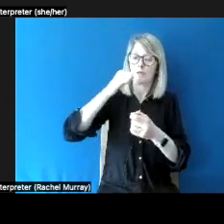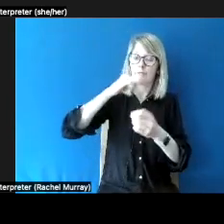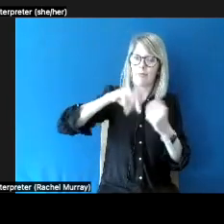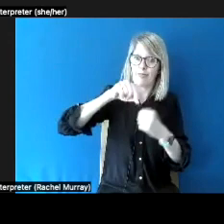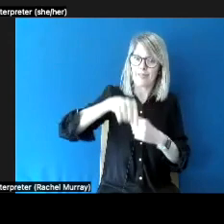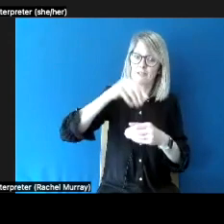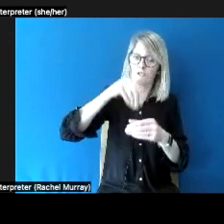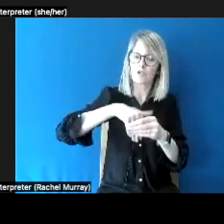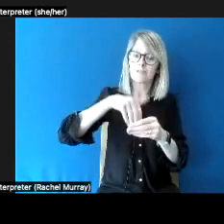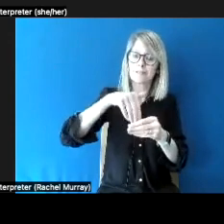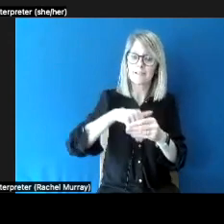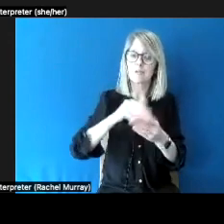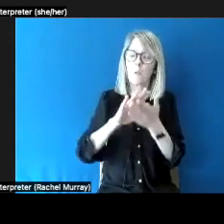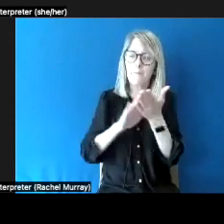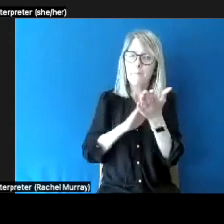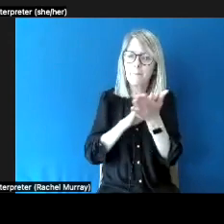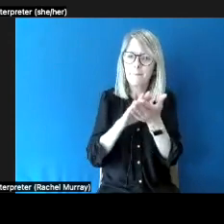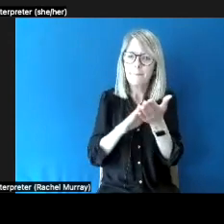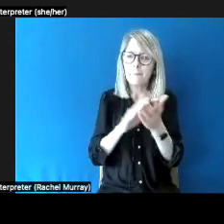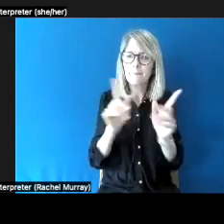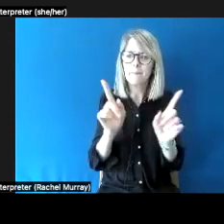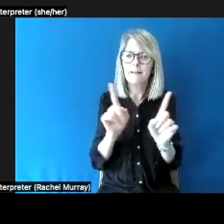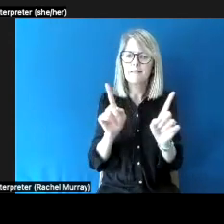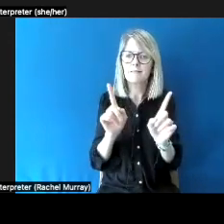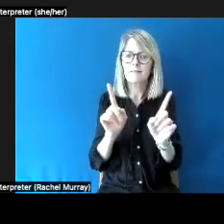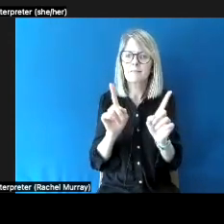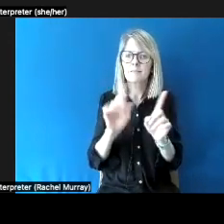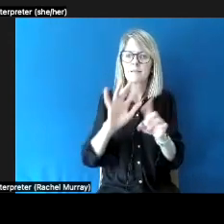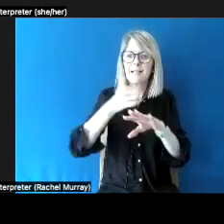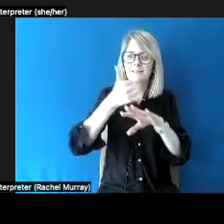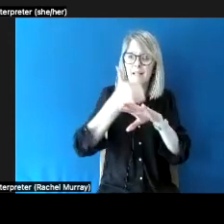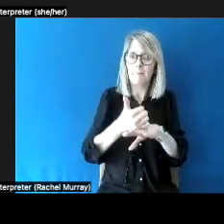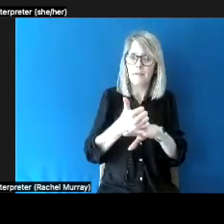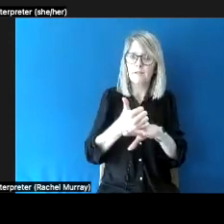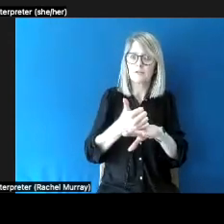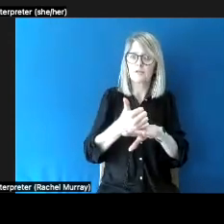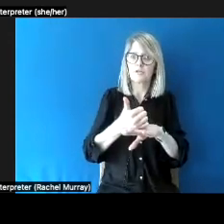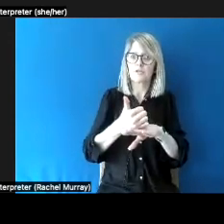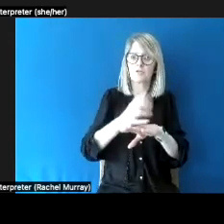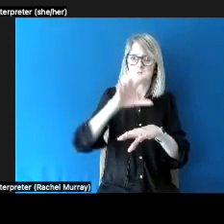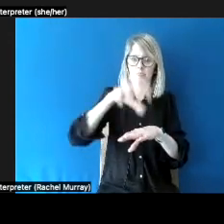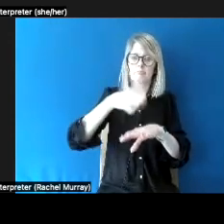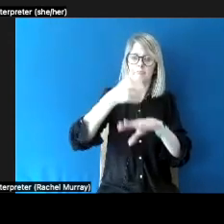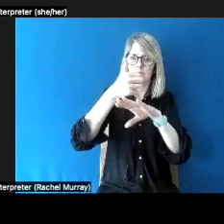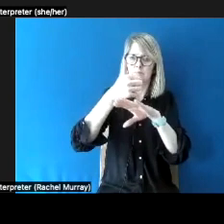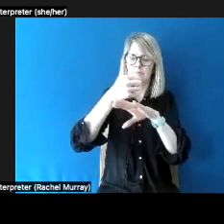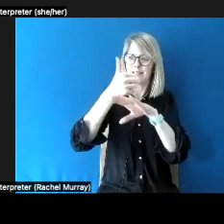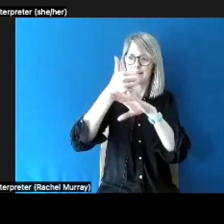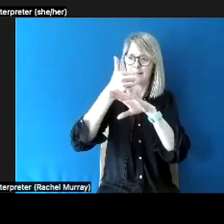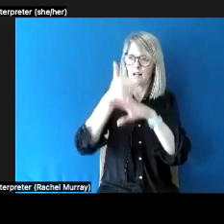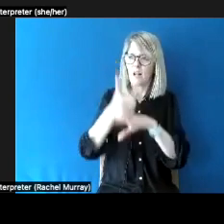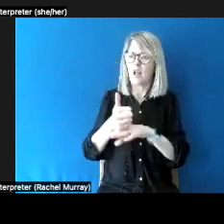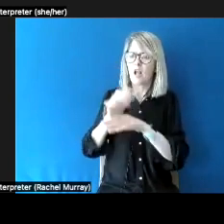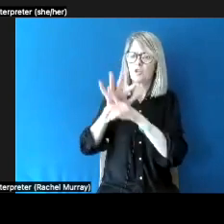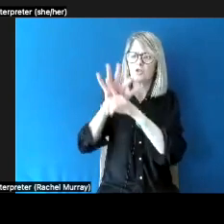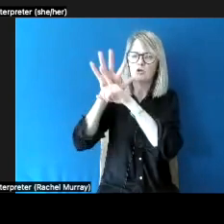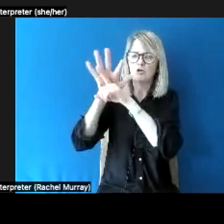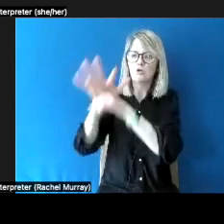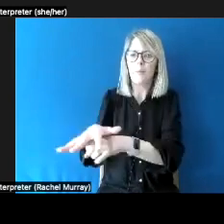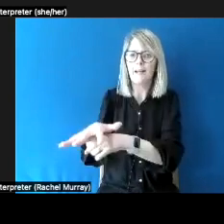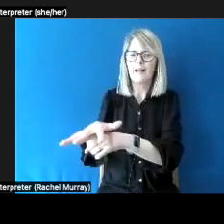this basically means is the establishment of domination of a